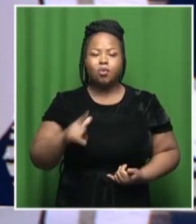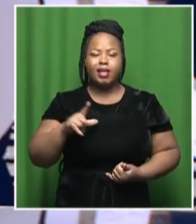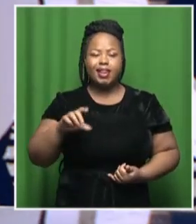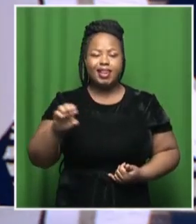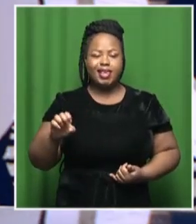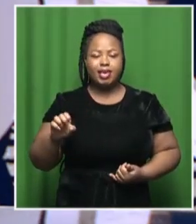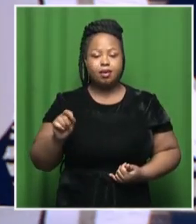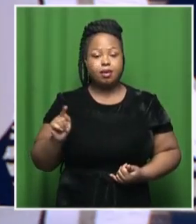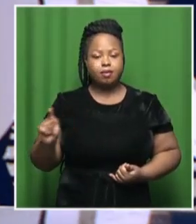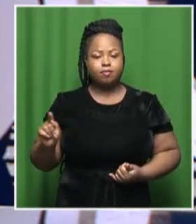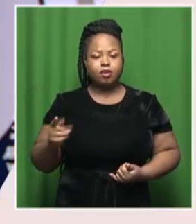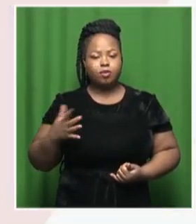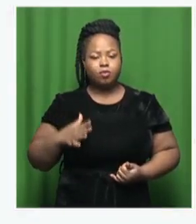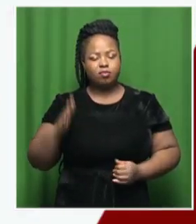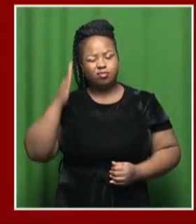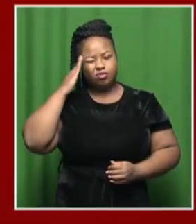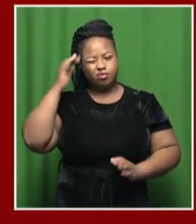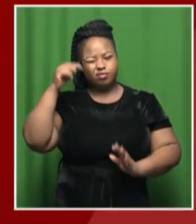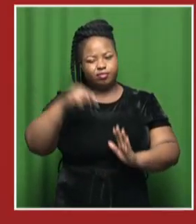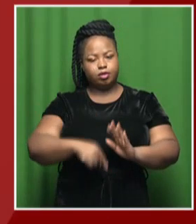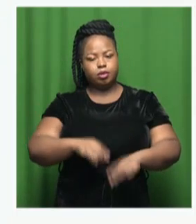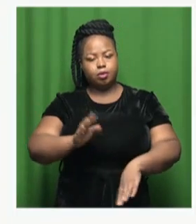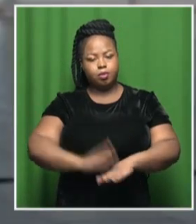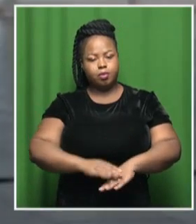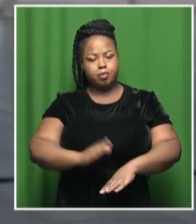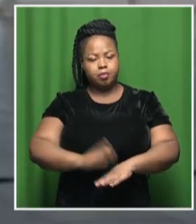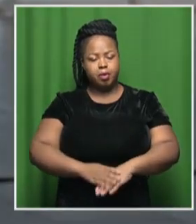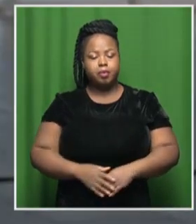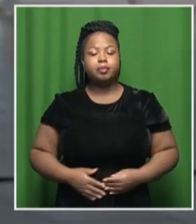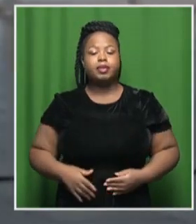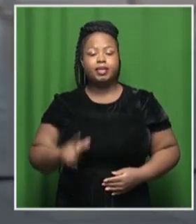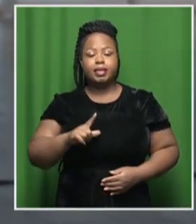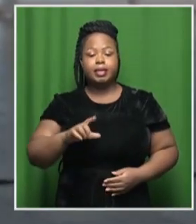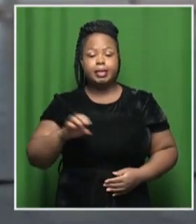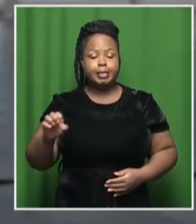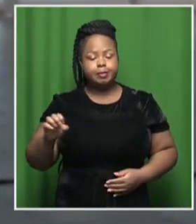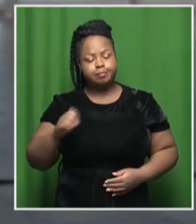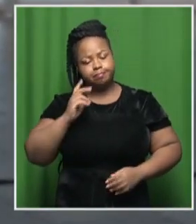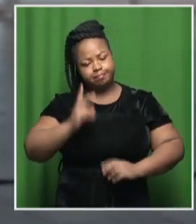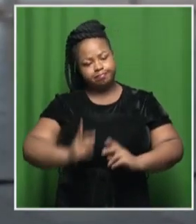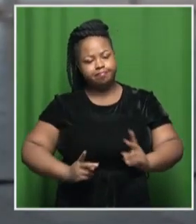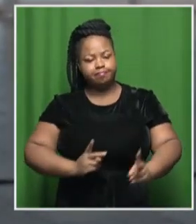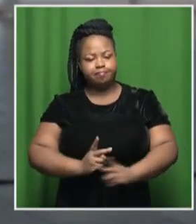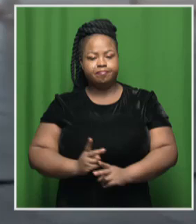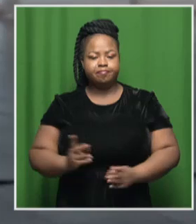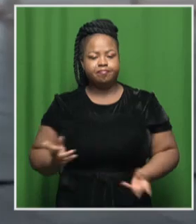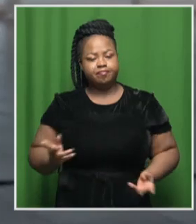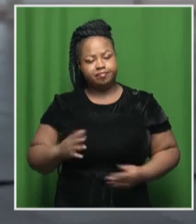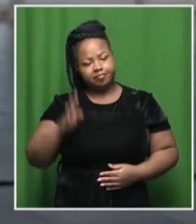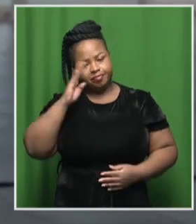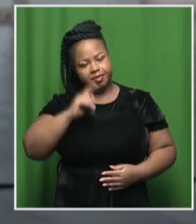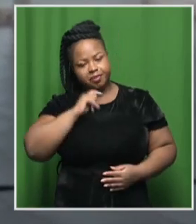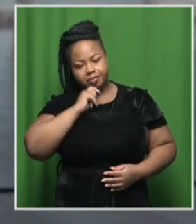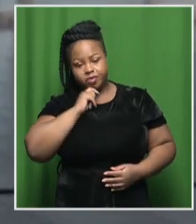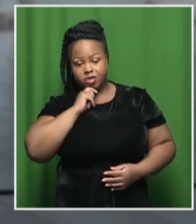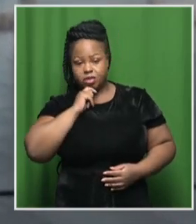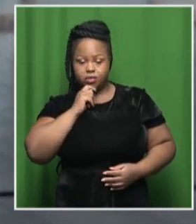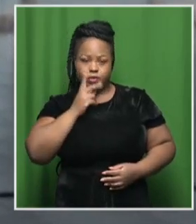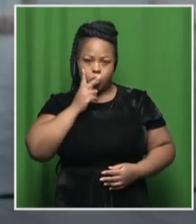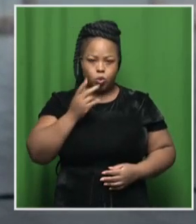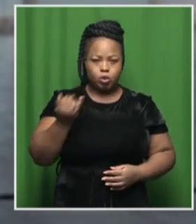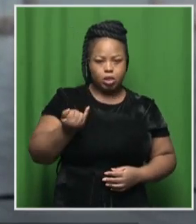Midrand, for more on today's activities. Leanne, good morning once more. And of course, seems everything